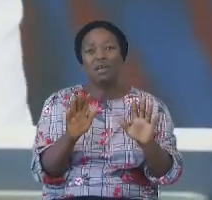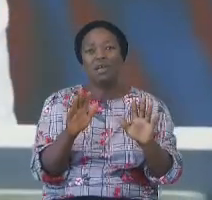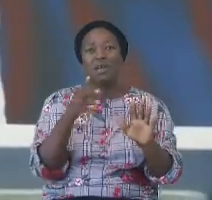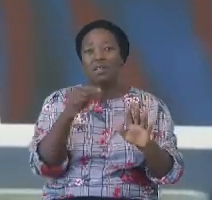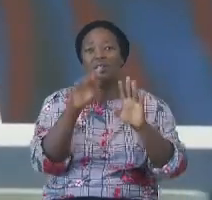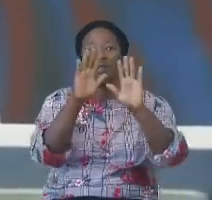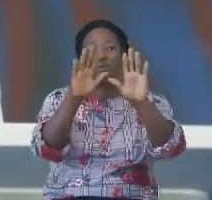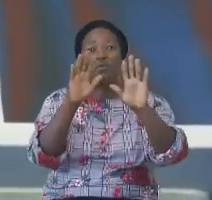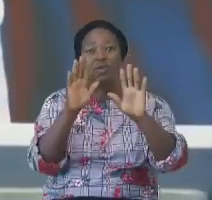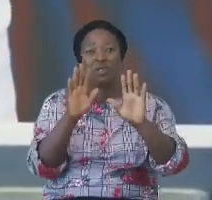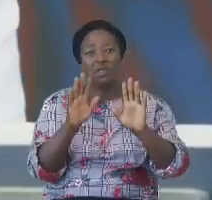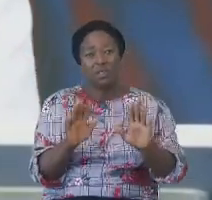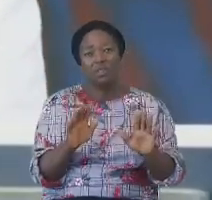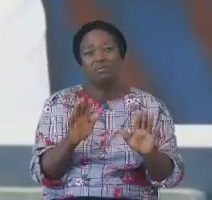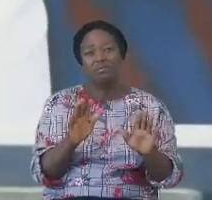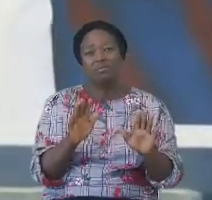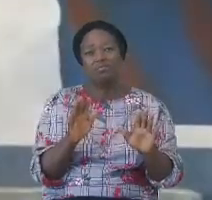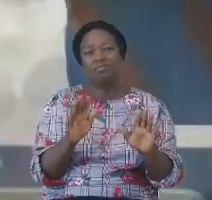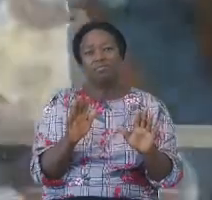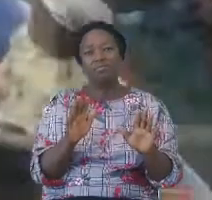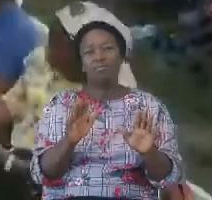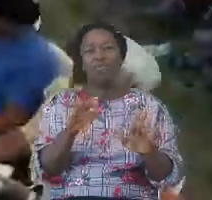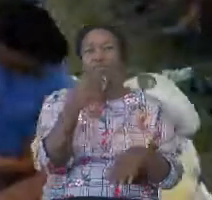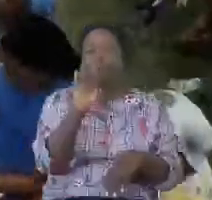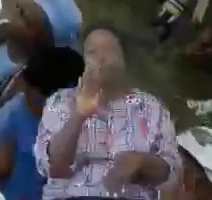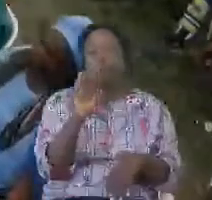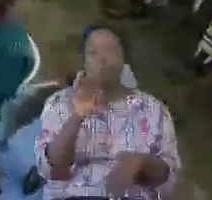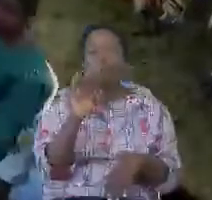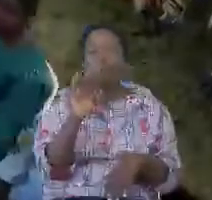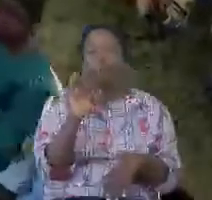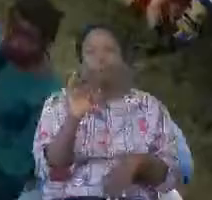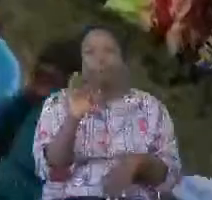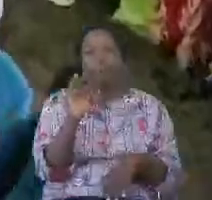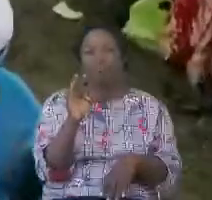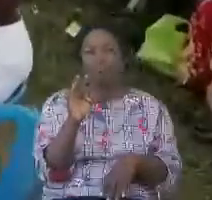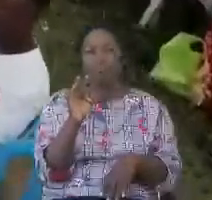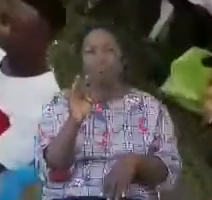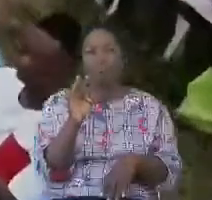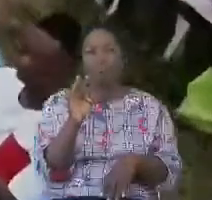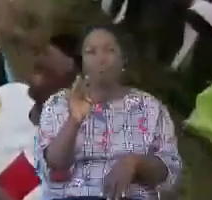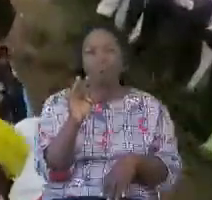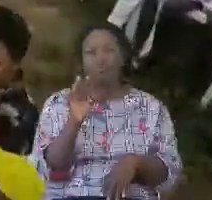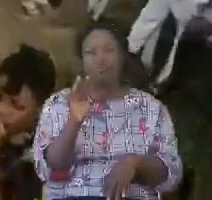the wonder the wonder